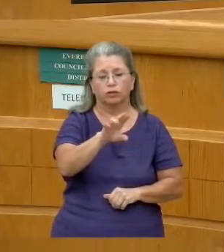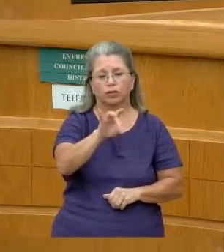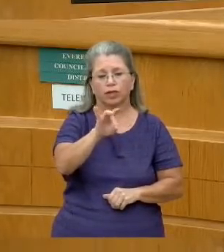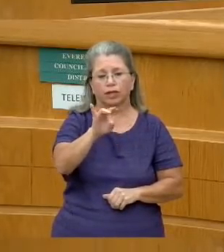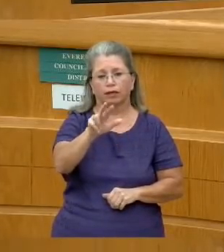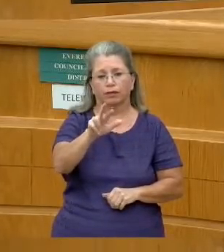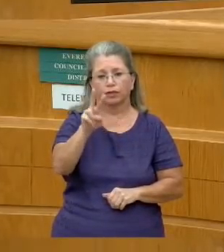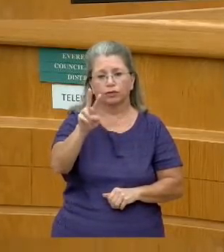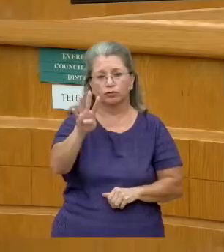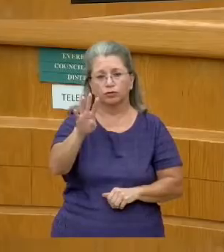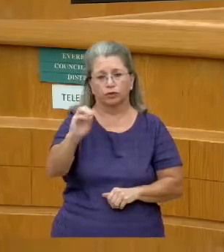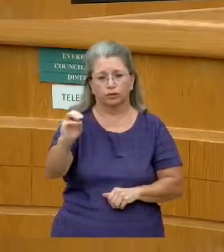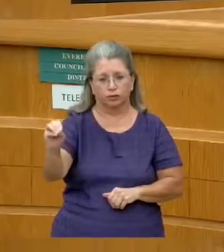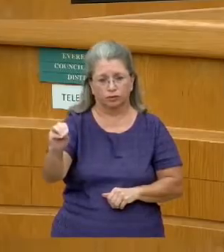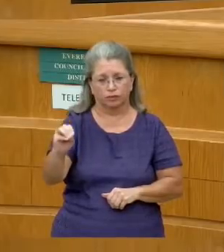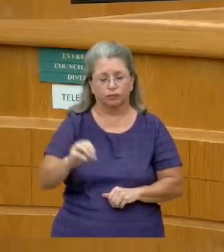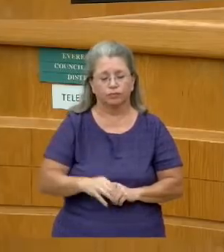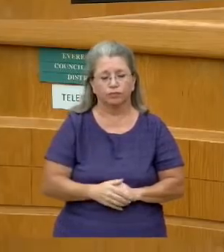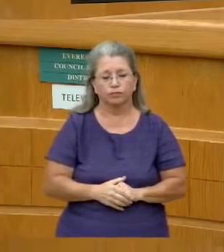512-883-2400.